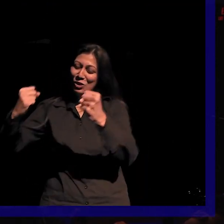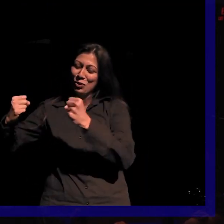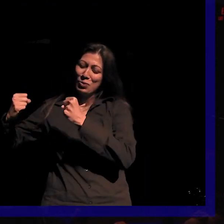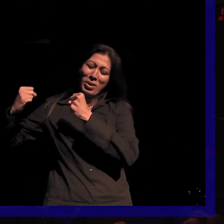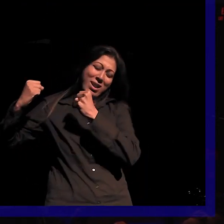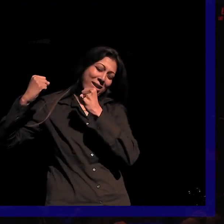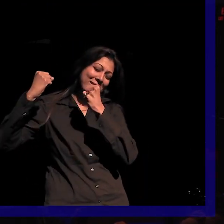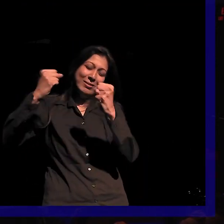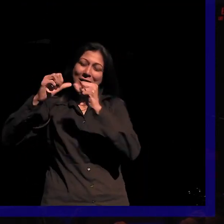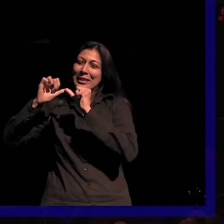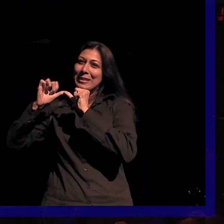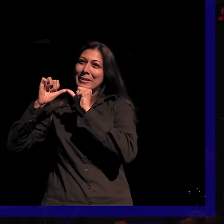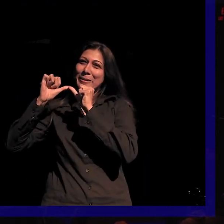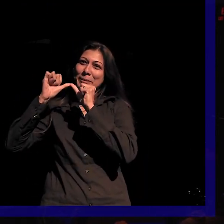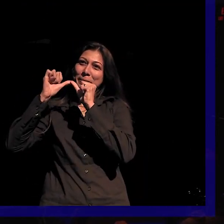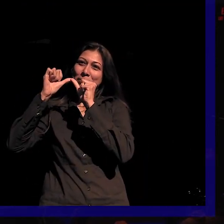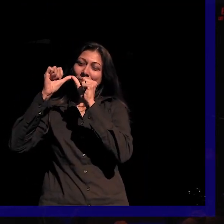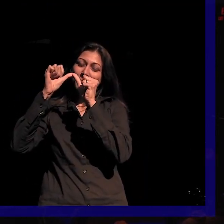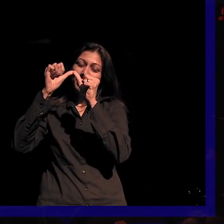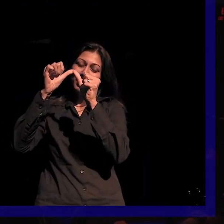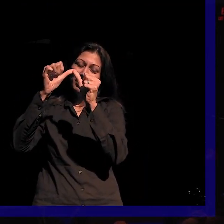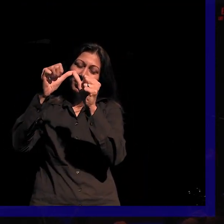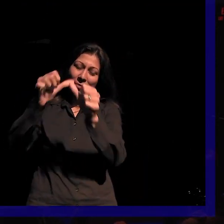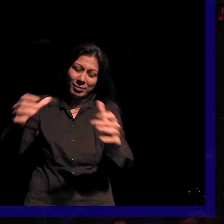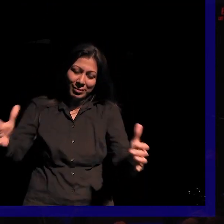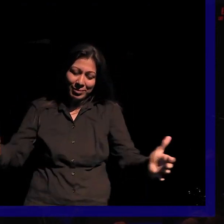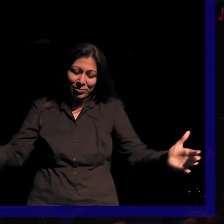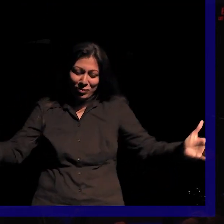Let's continue to keep our eyes up.